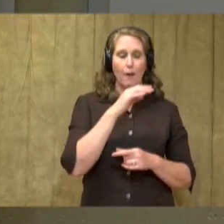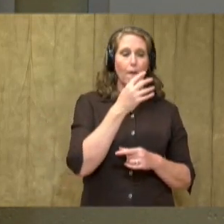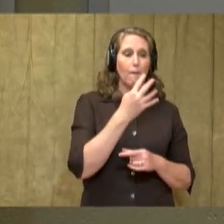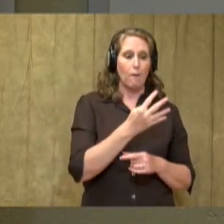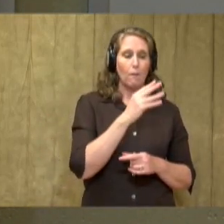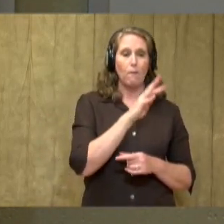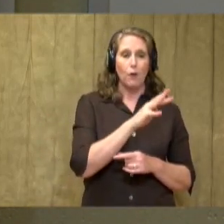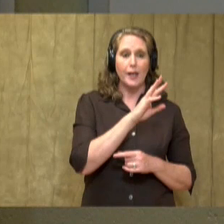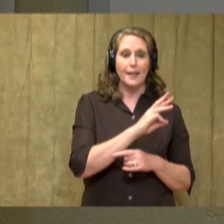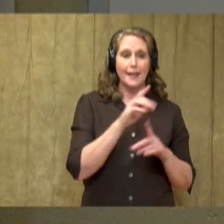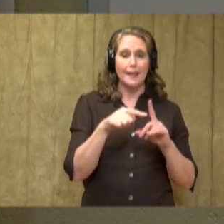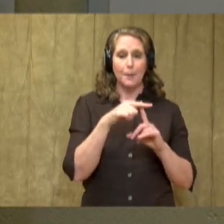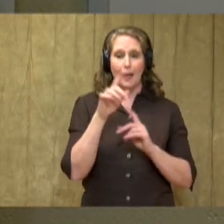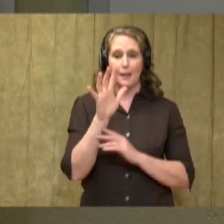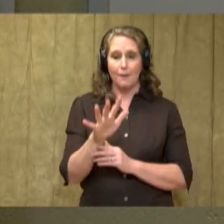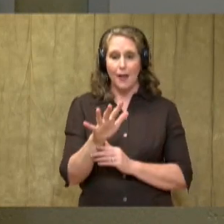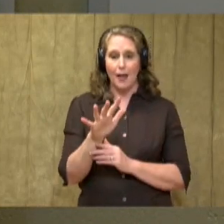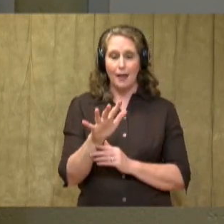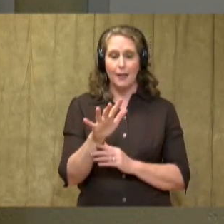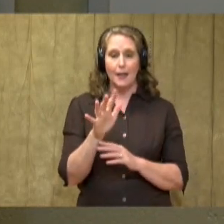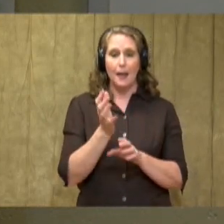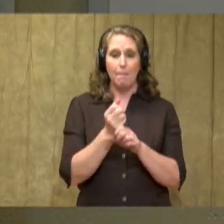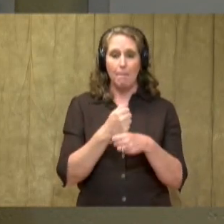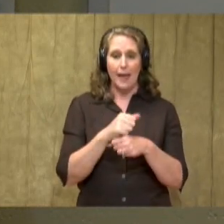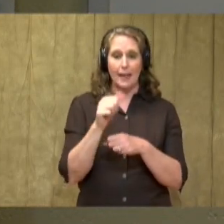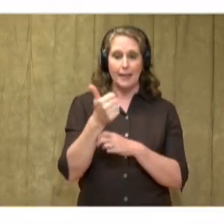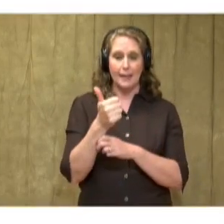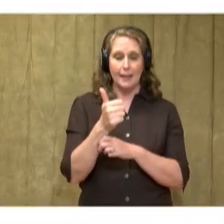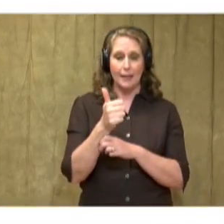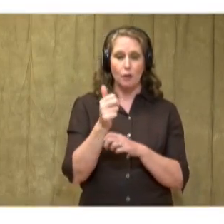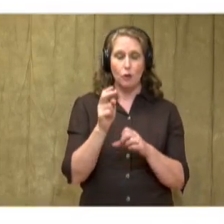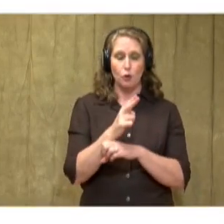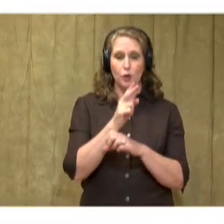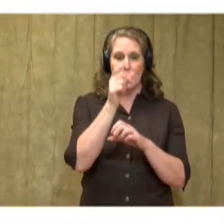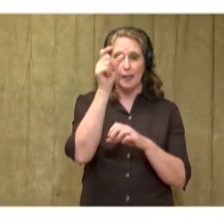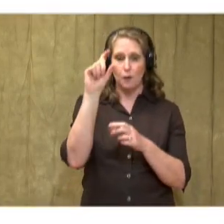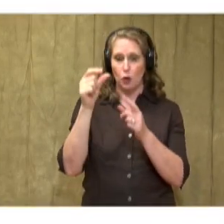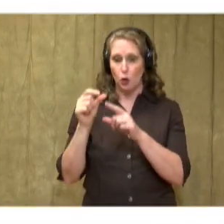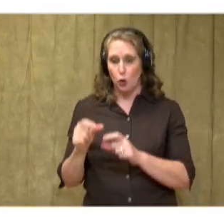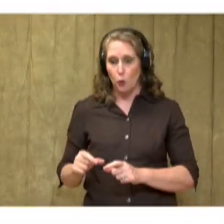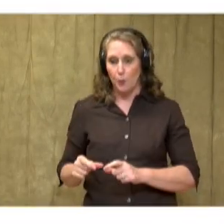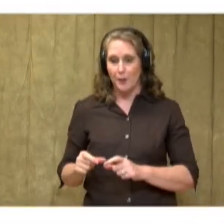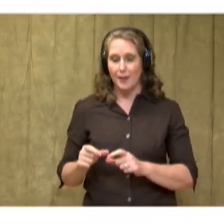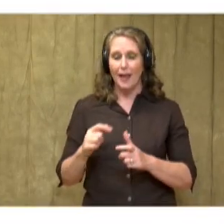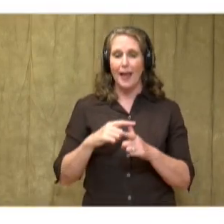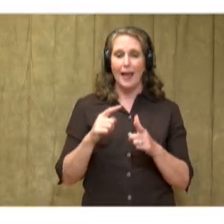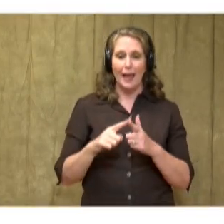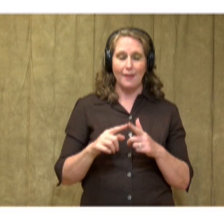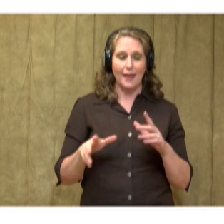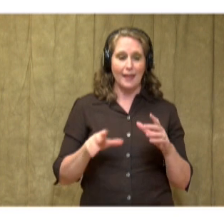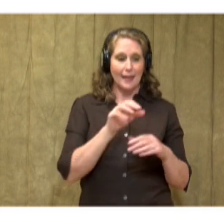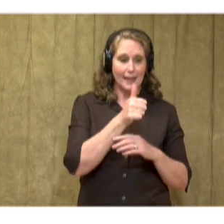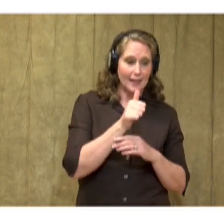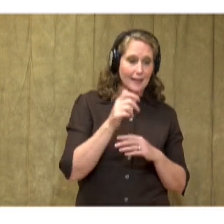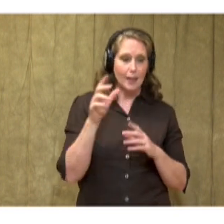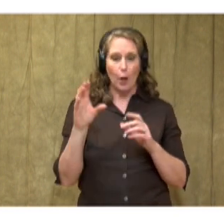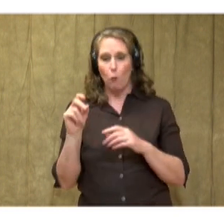5. It says to make a 10 with our cubes and then add our tens and ones